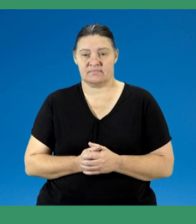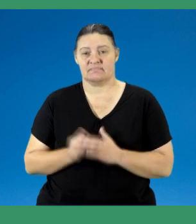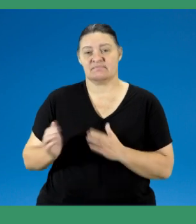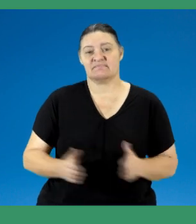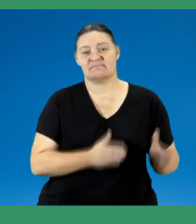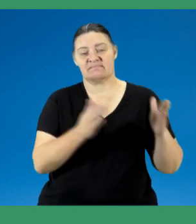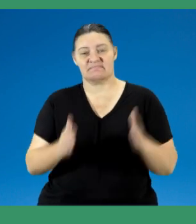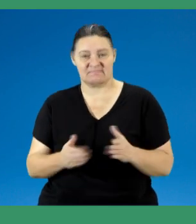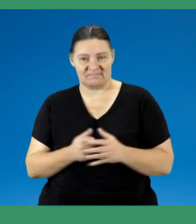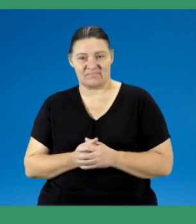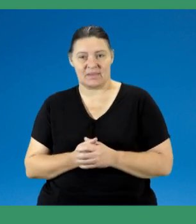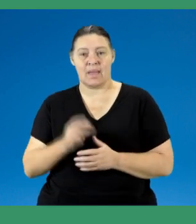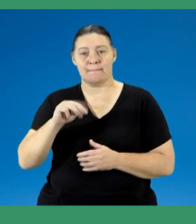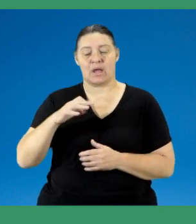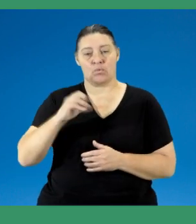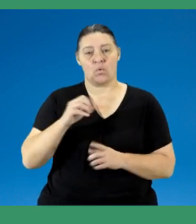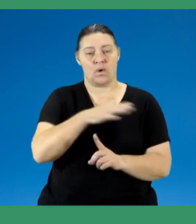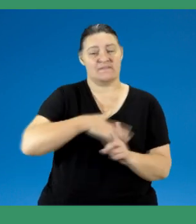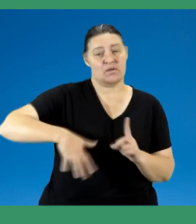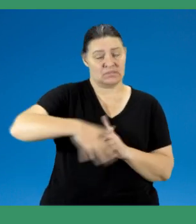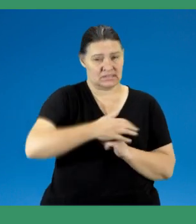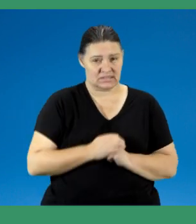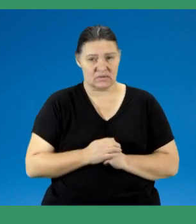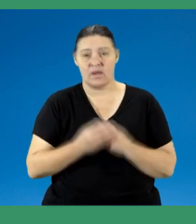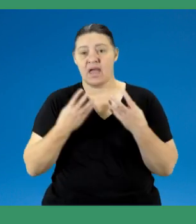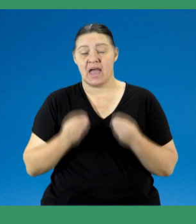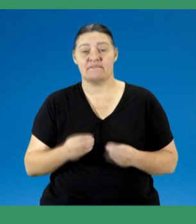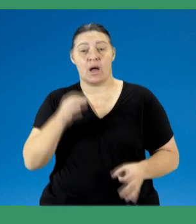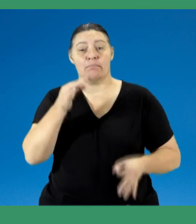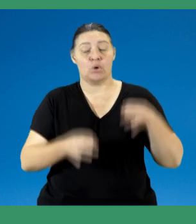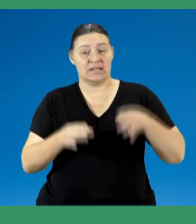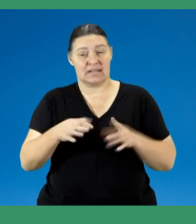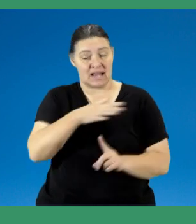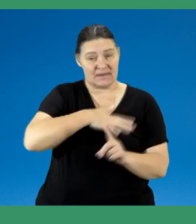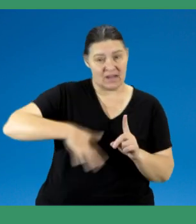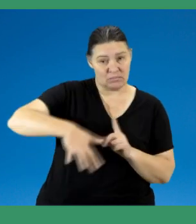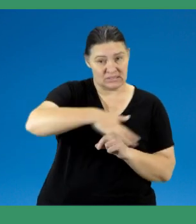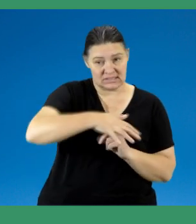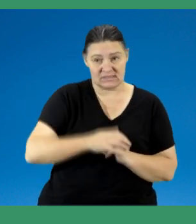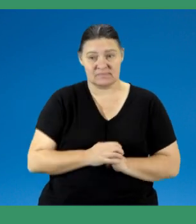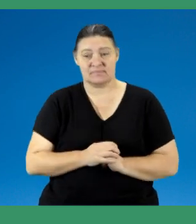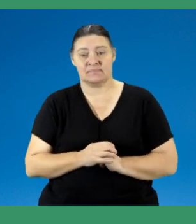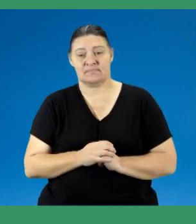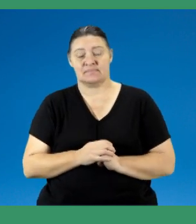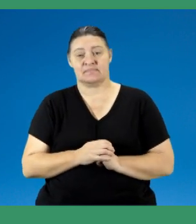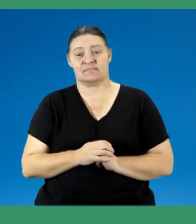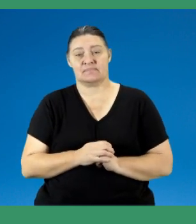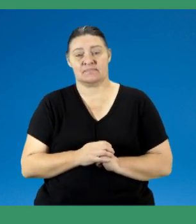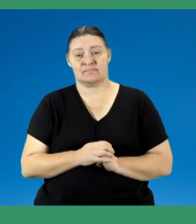Let's move on to the components of the macro environment. We have your political environment.